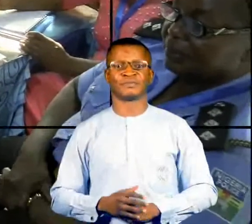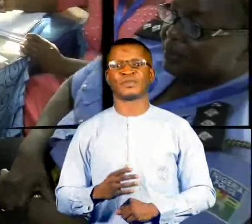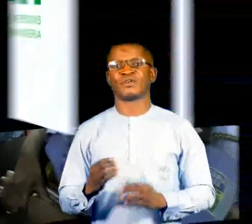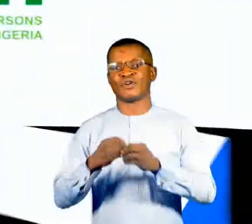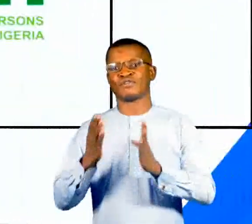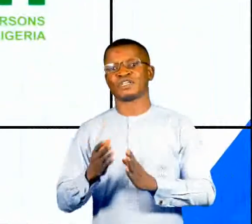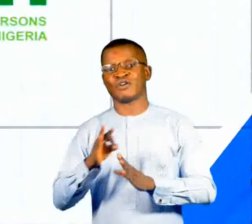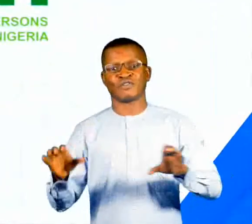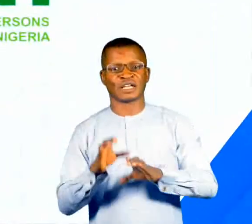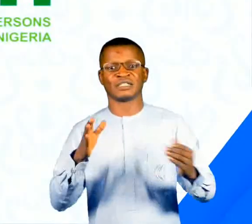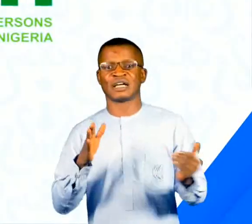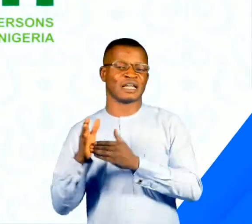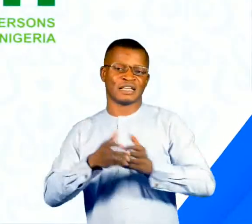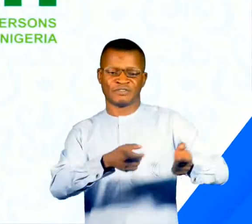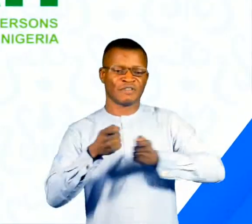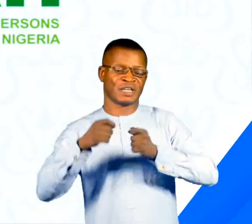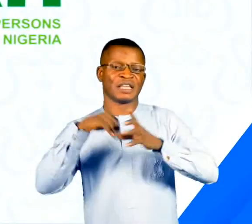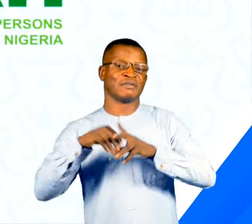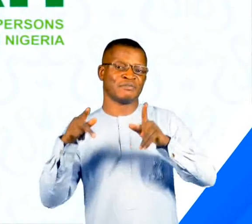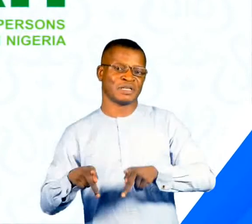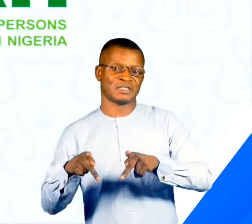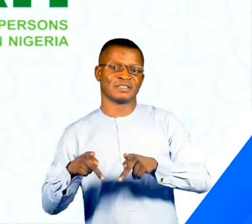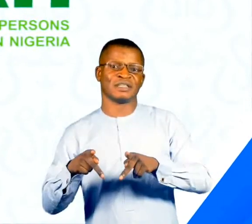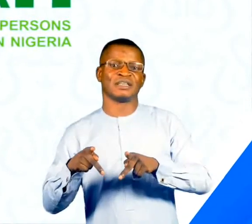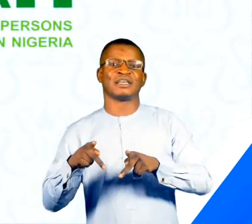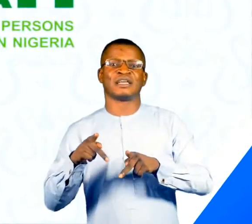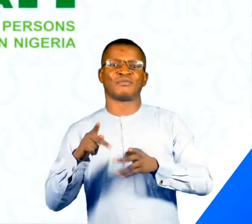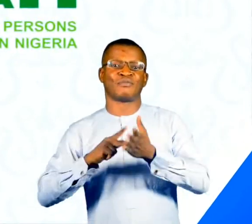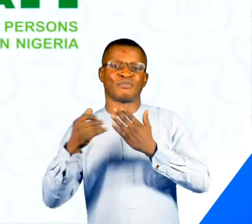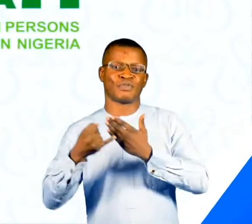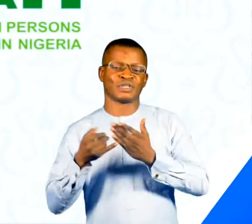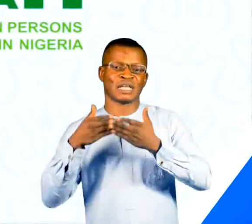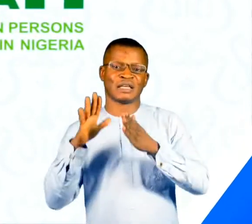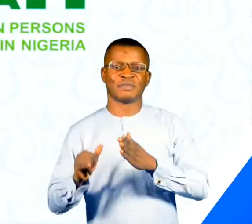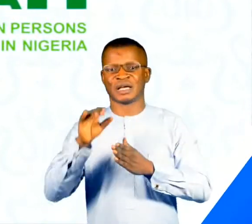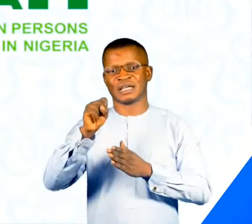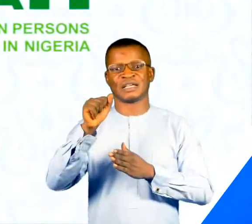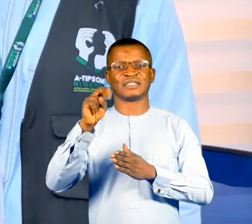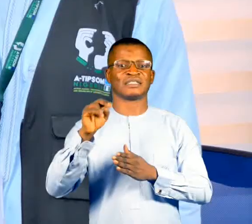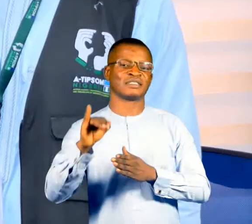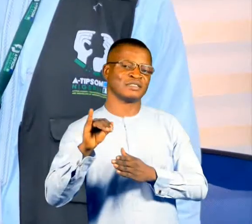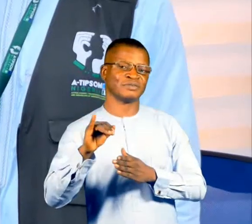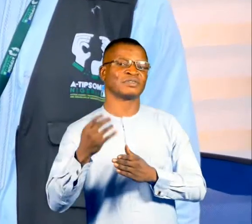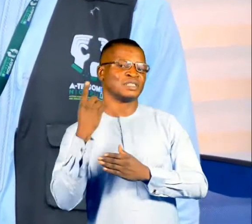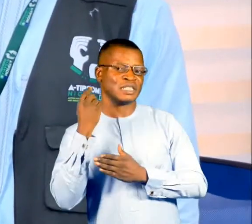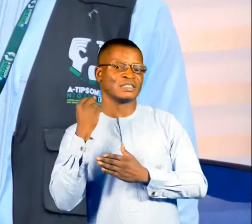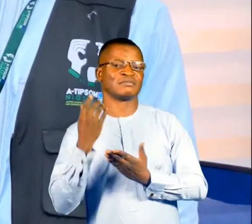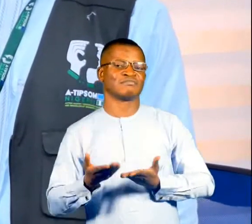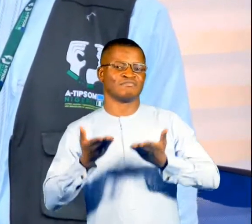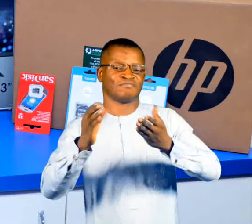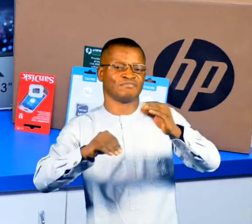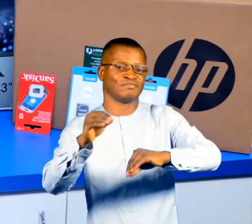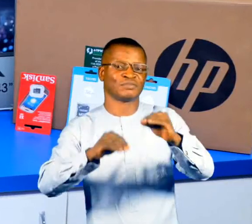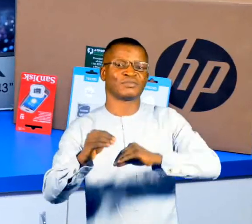participants. Officials of the Action Against Trafficking in Persons and Smuggling of Migrants project, led by Sani